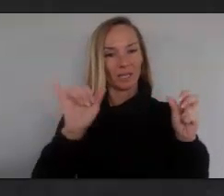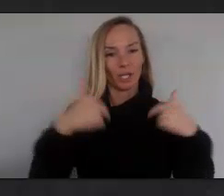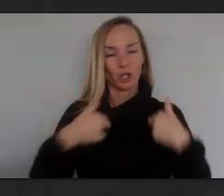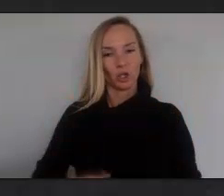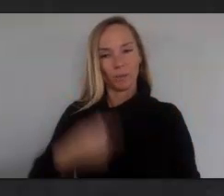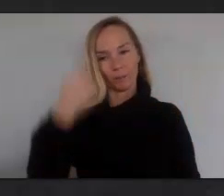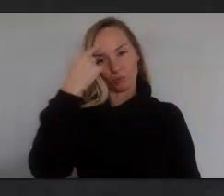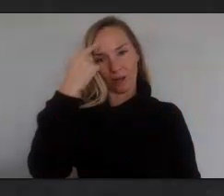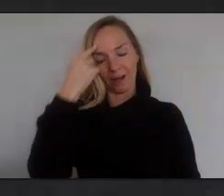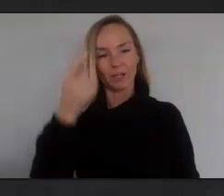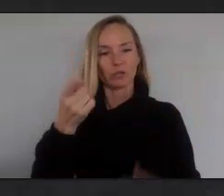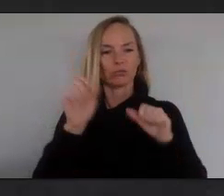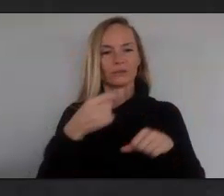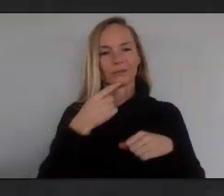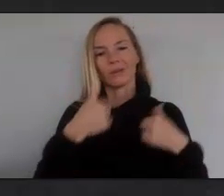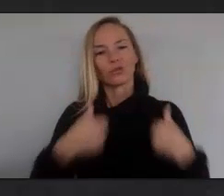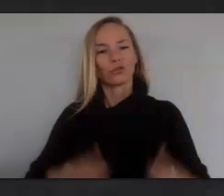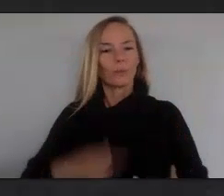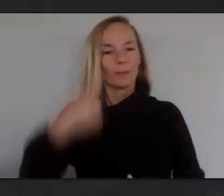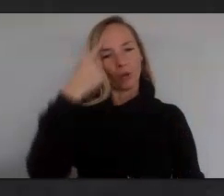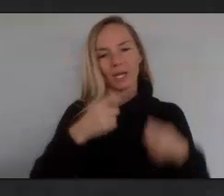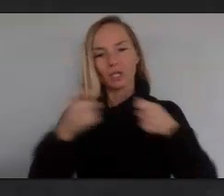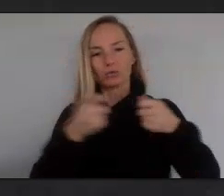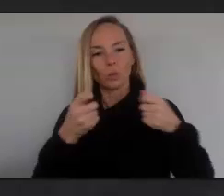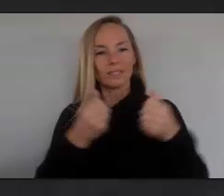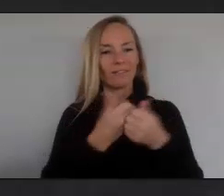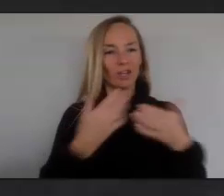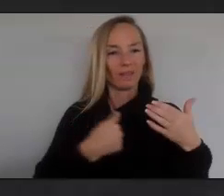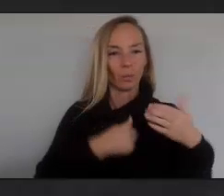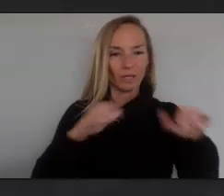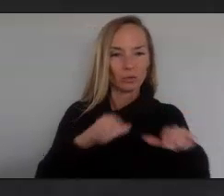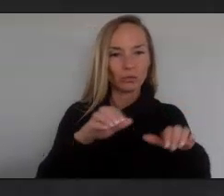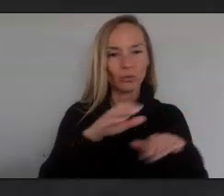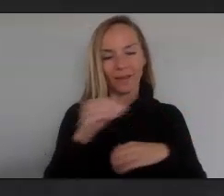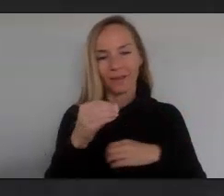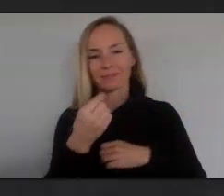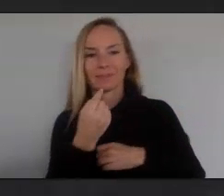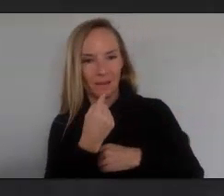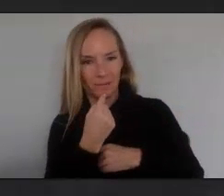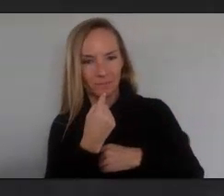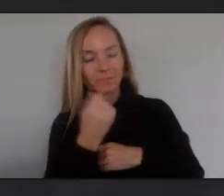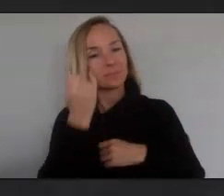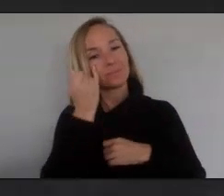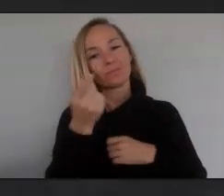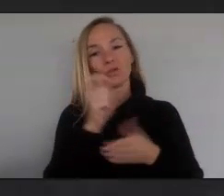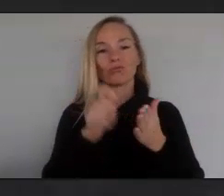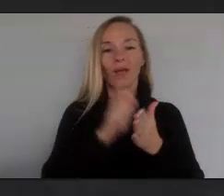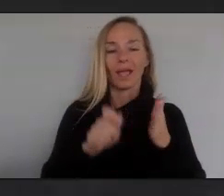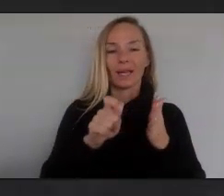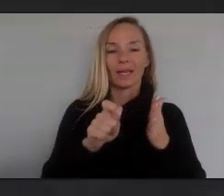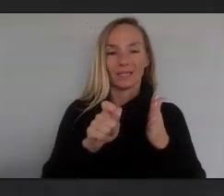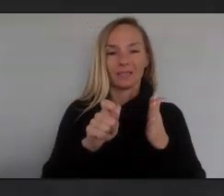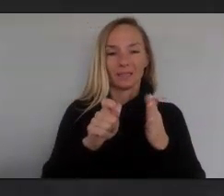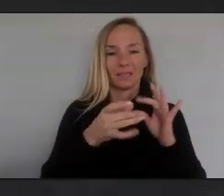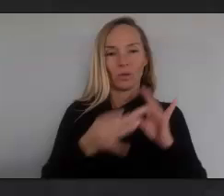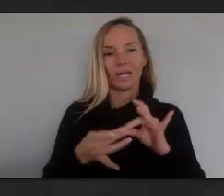your essay like this. The human brain controls everything we do and say. And finally, if you're writing an essay about a topic